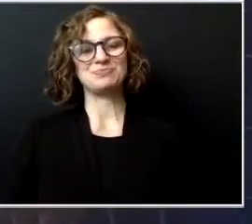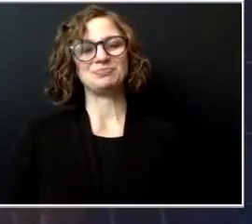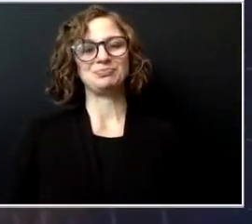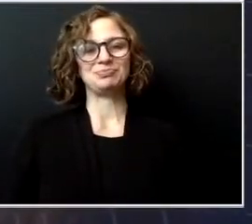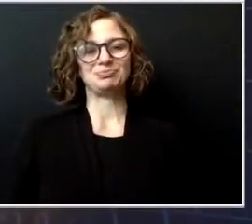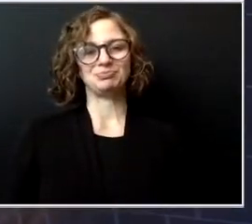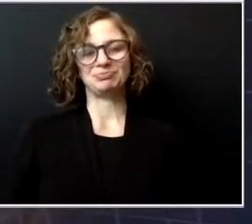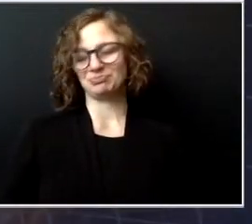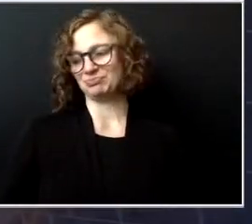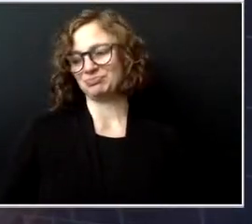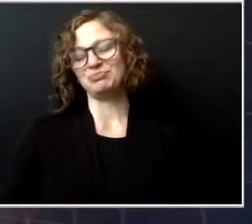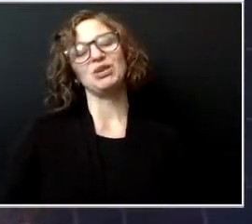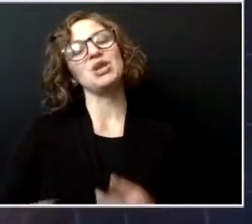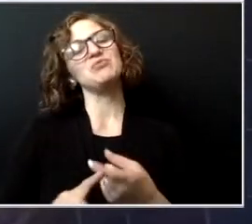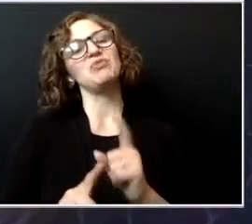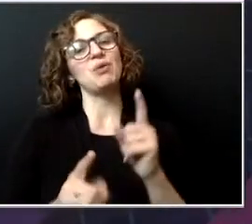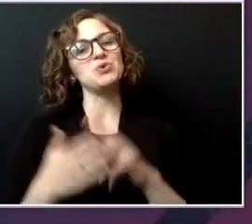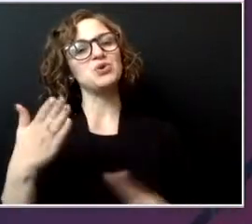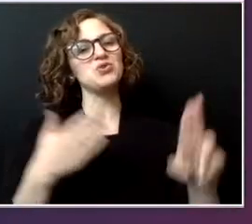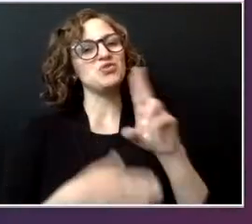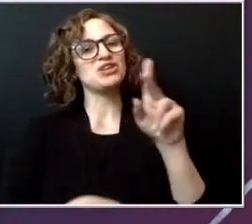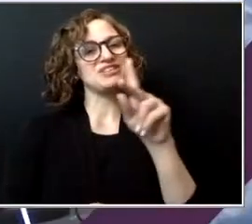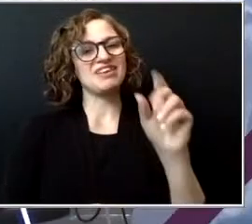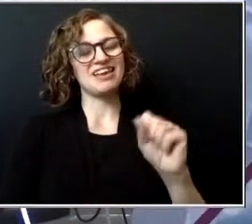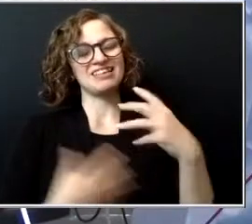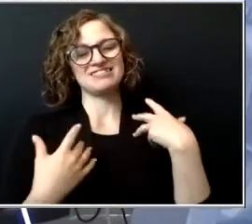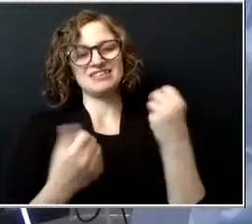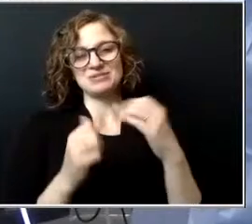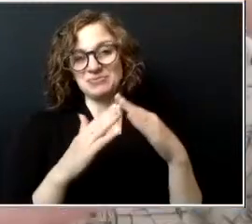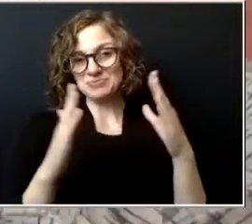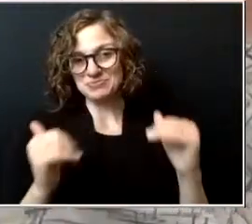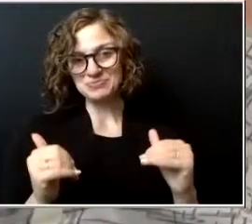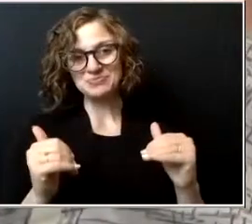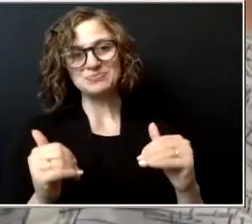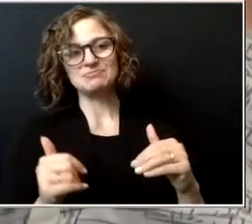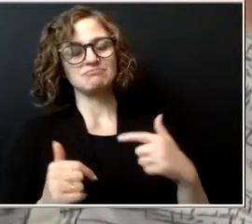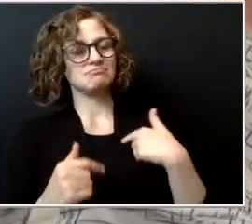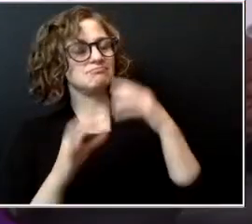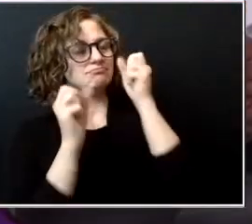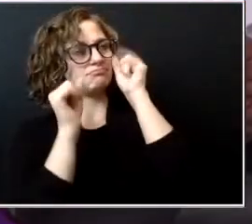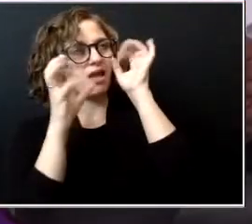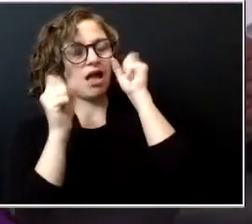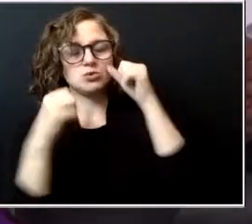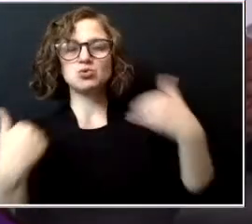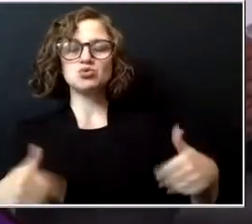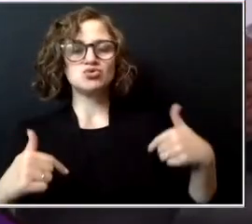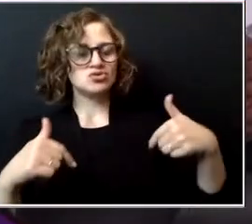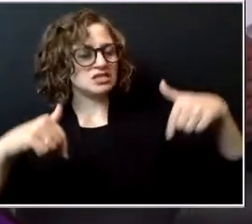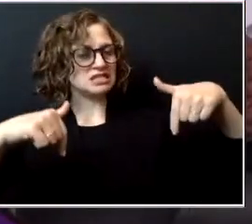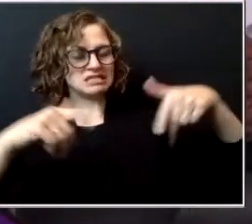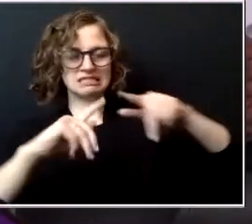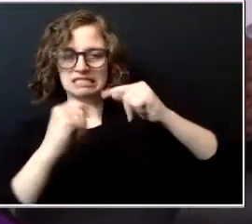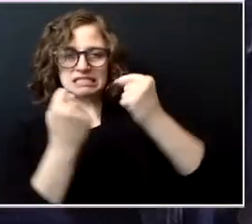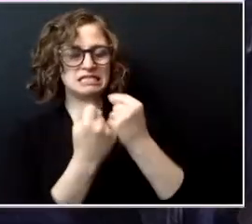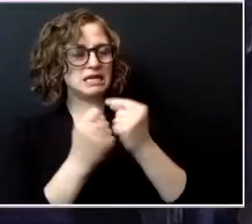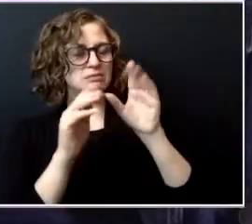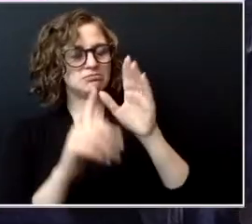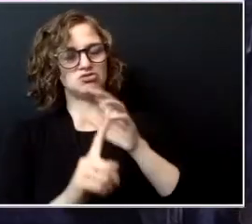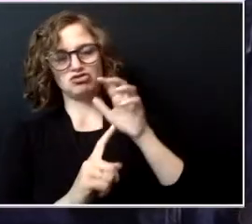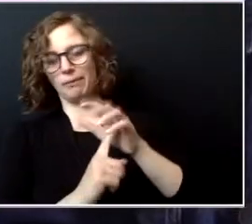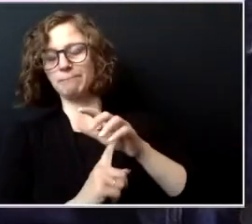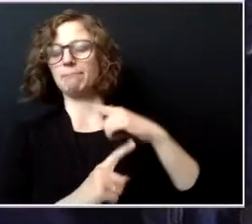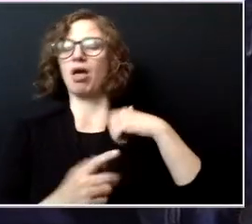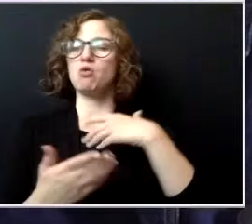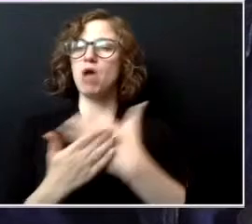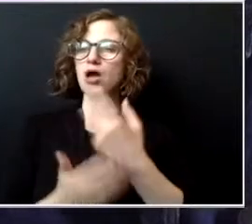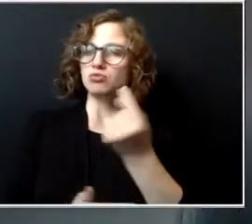From the University of Kansas Health System. I am amazed. The team here is great. I came on a Tuesday, and then by Saturday